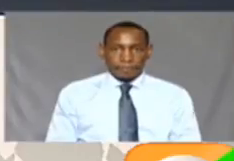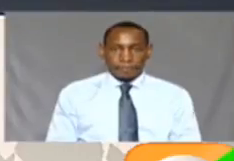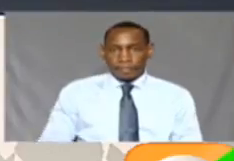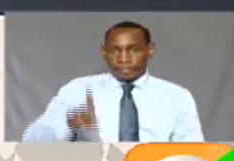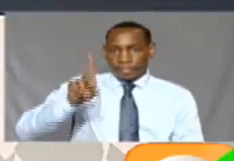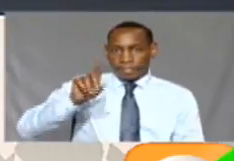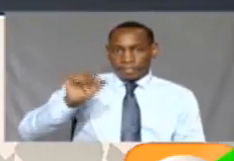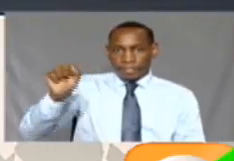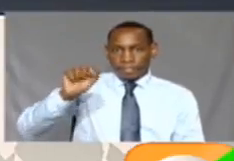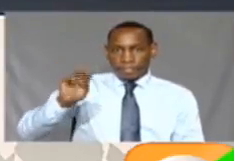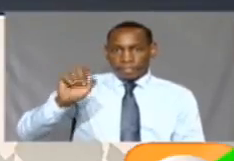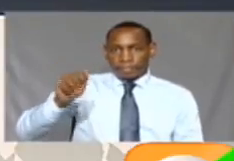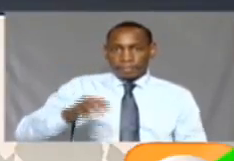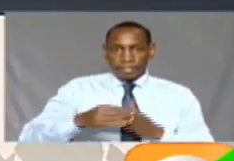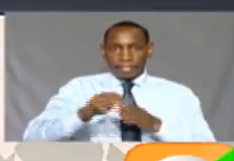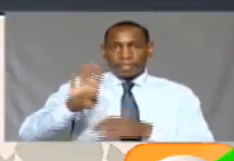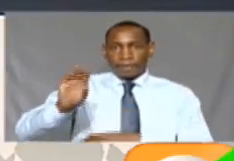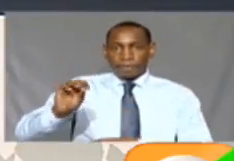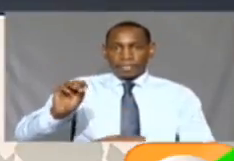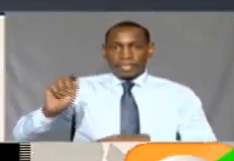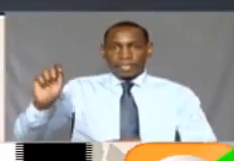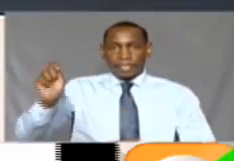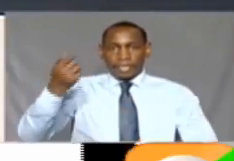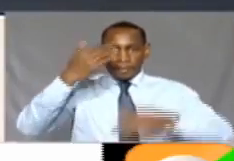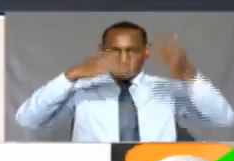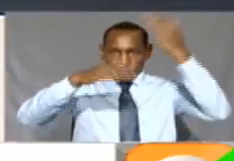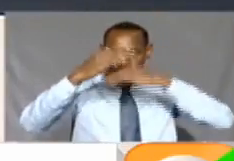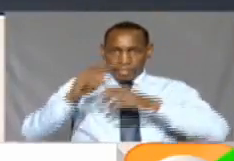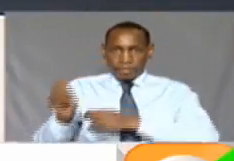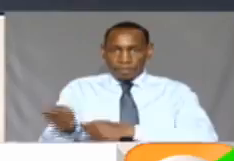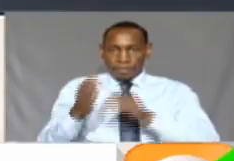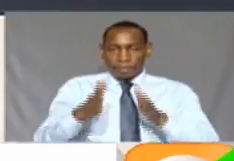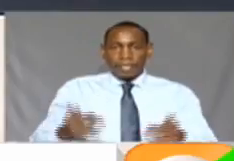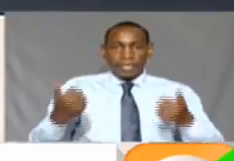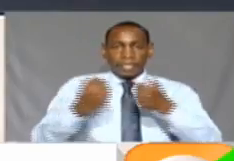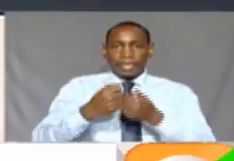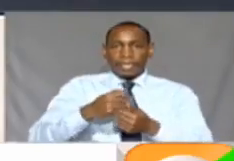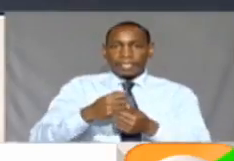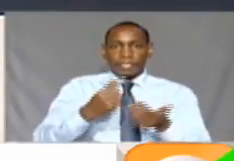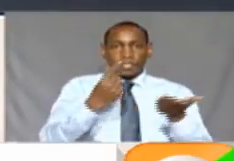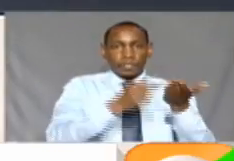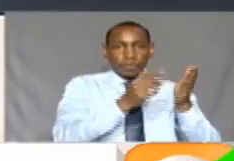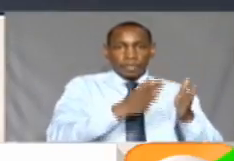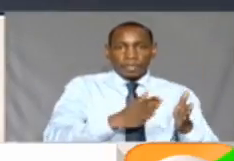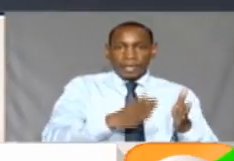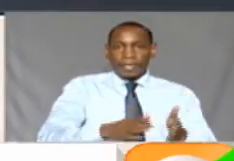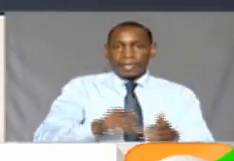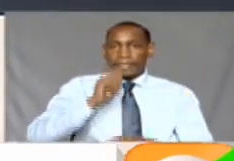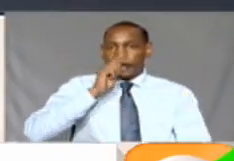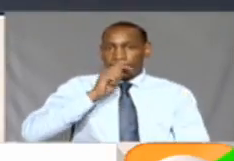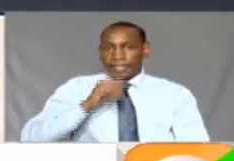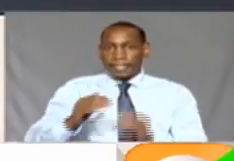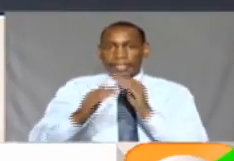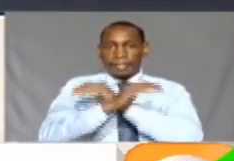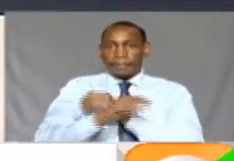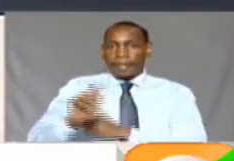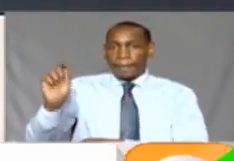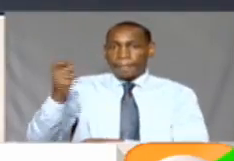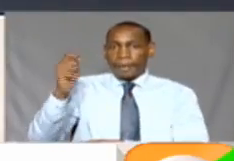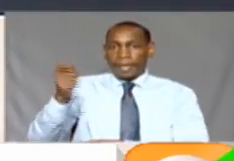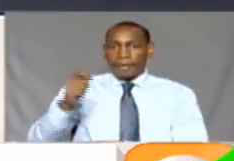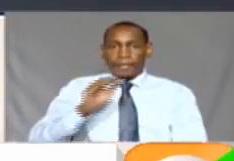This must indeed lead 40 Kenyan professional golfers who will battle it out against the foreign legion from Uganda, Tanzania, Zimbabwe, Malawi,